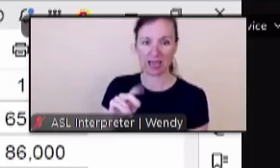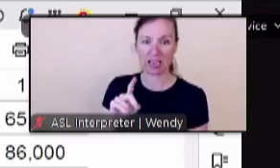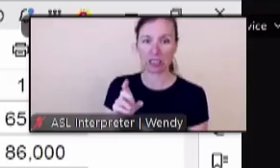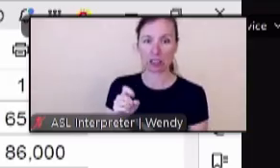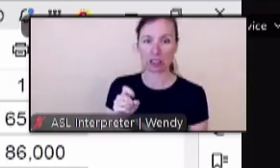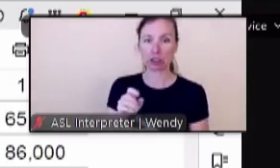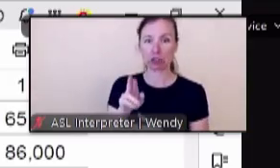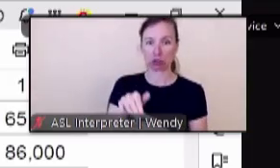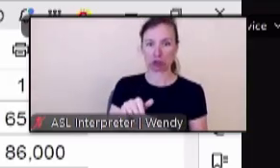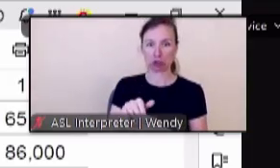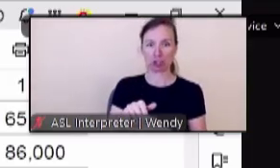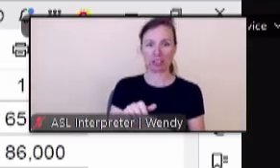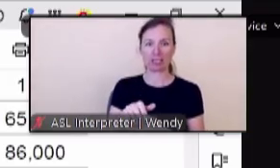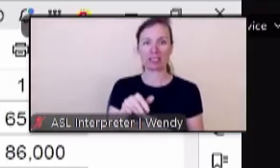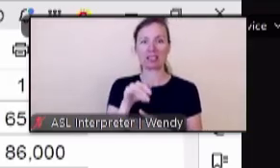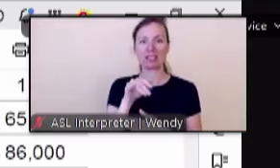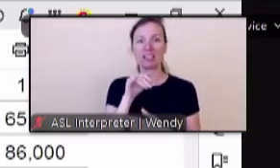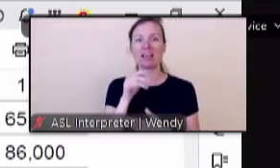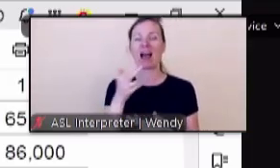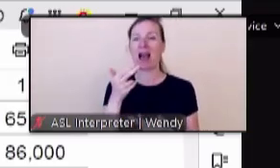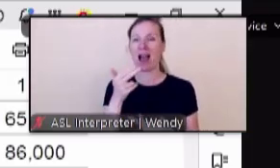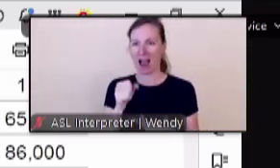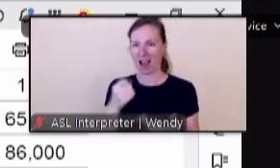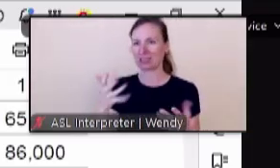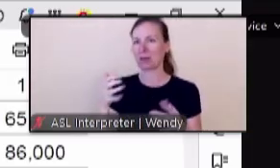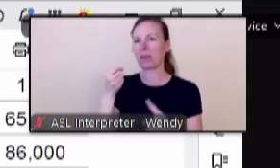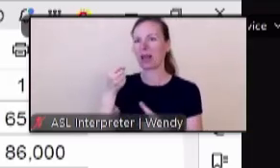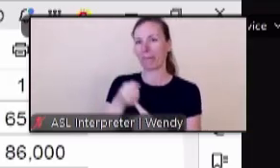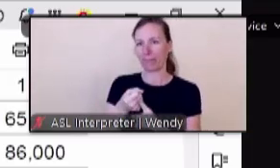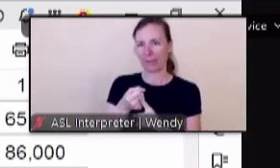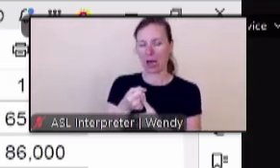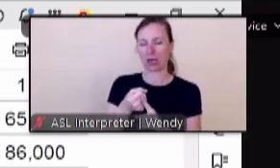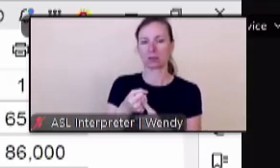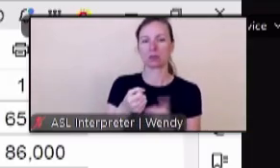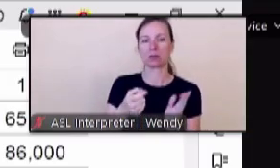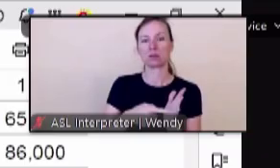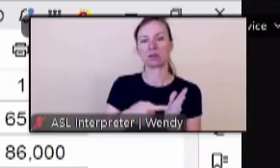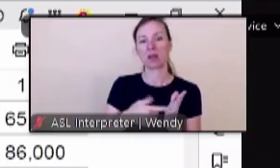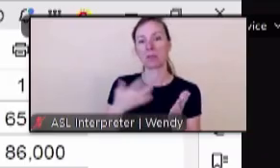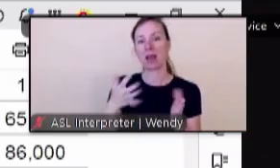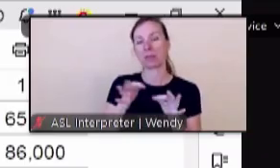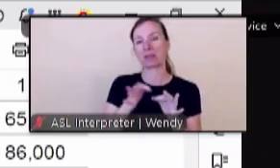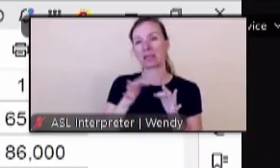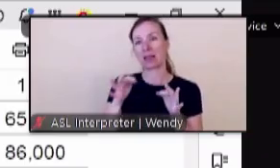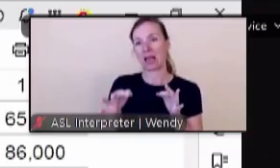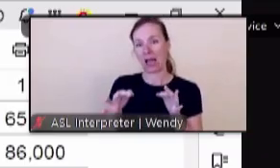sometimes there are delays or non-payments from